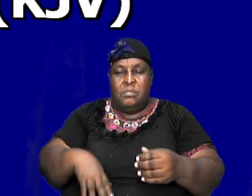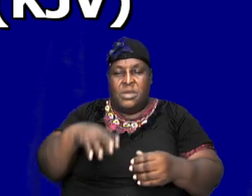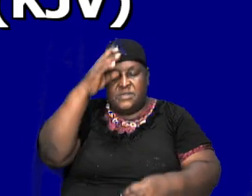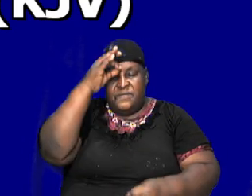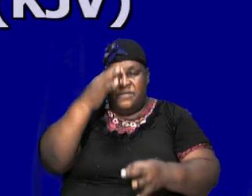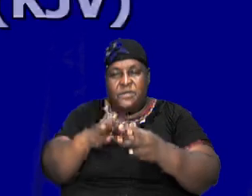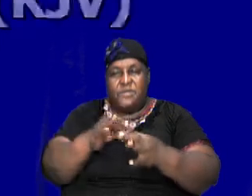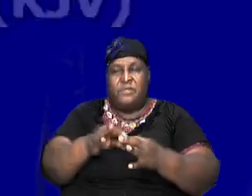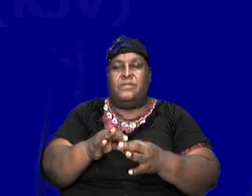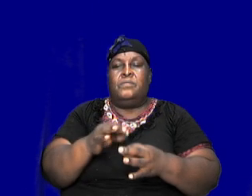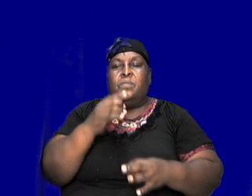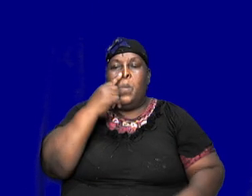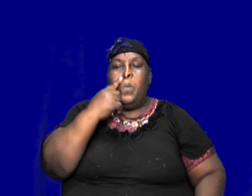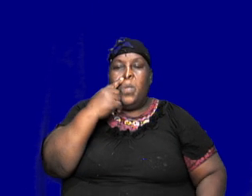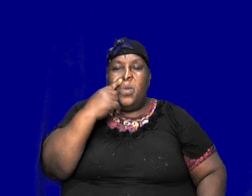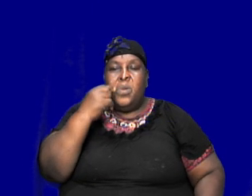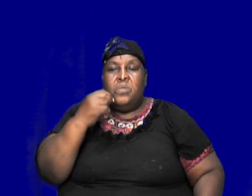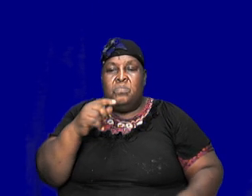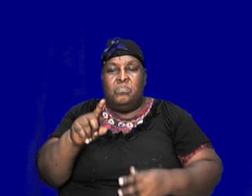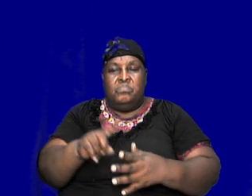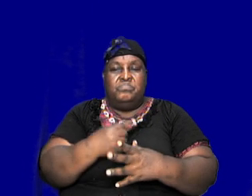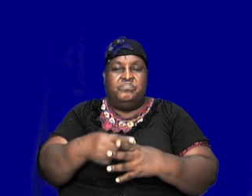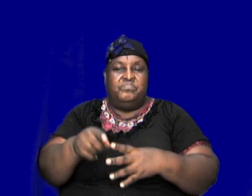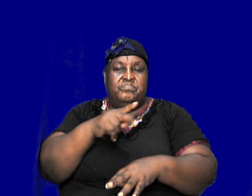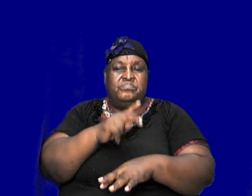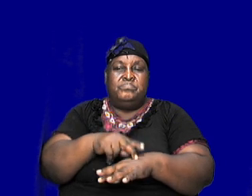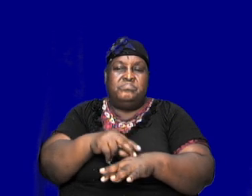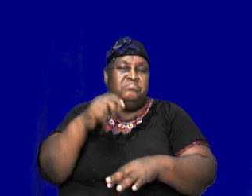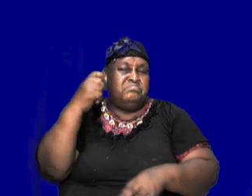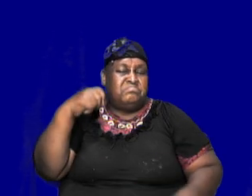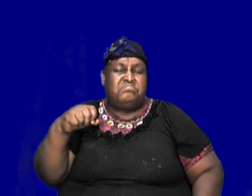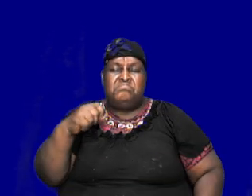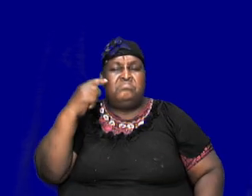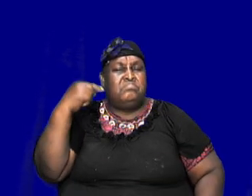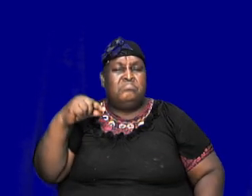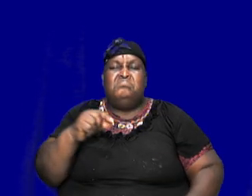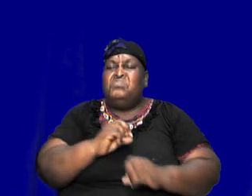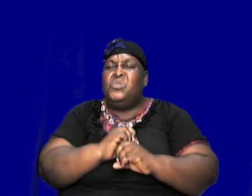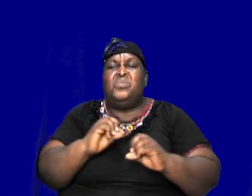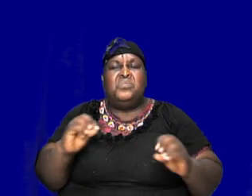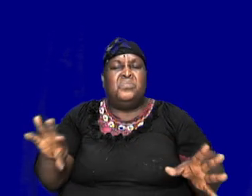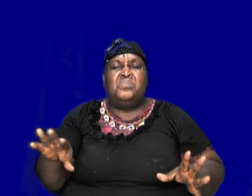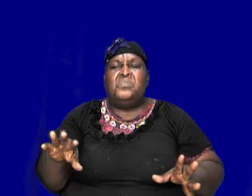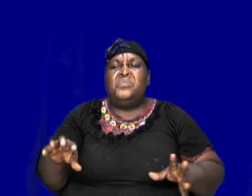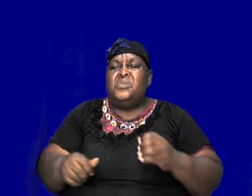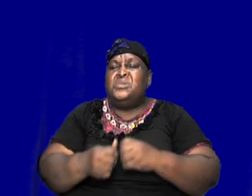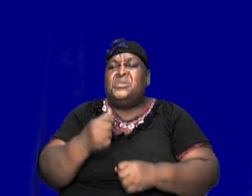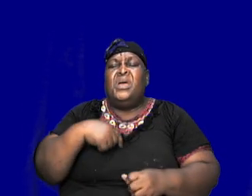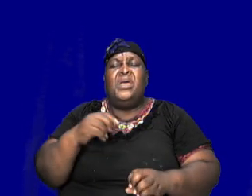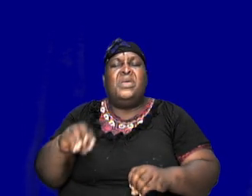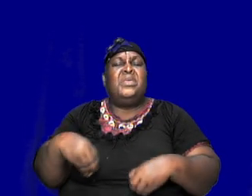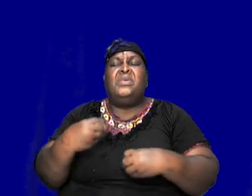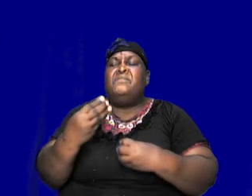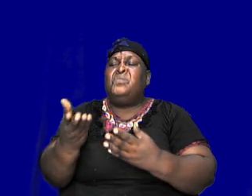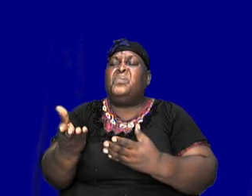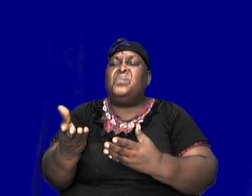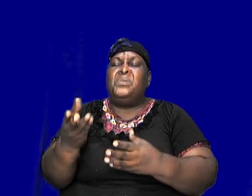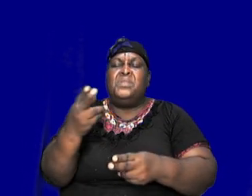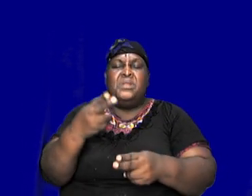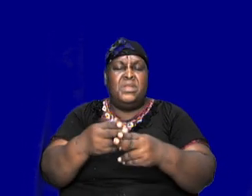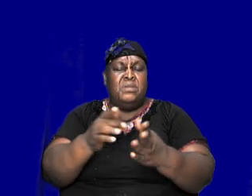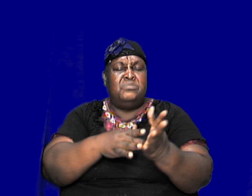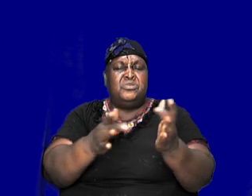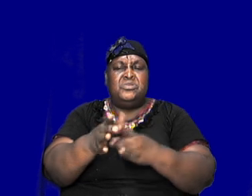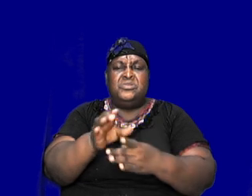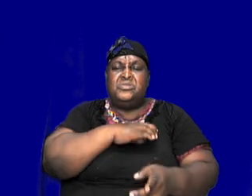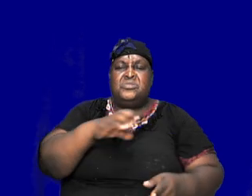Verse 6. Then Peter said, "Silver and gold have I none, but such as I have, I give thee. In the name of